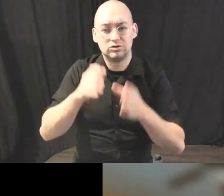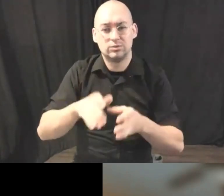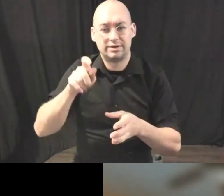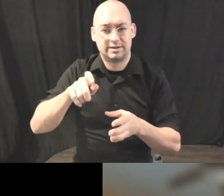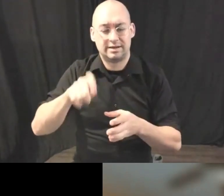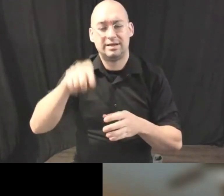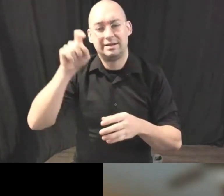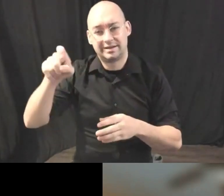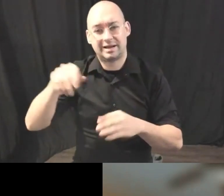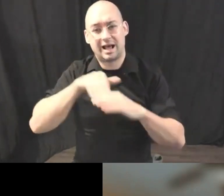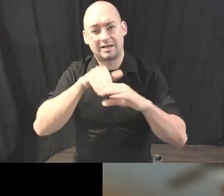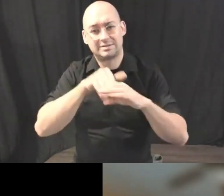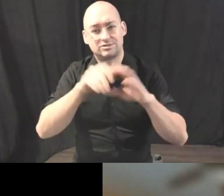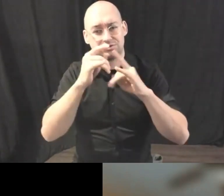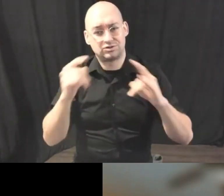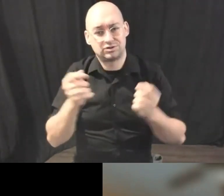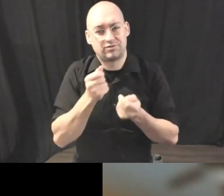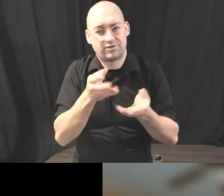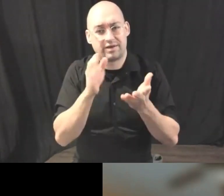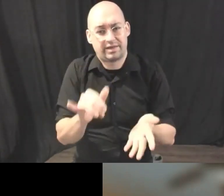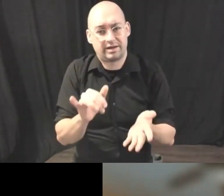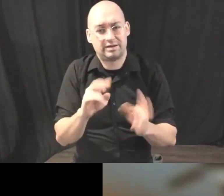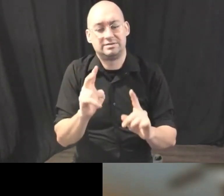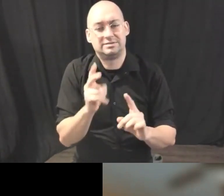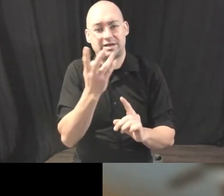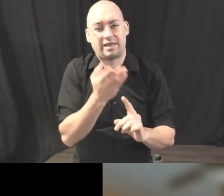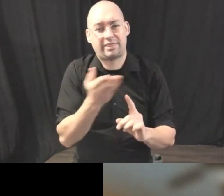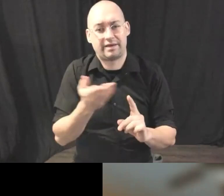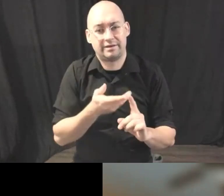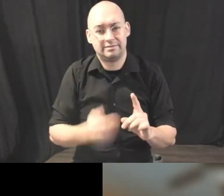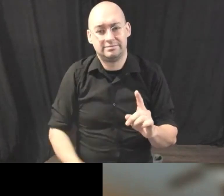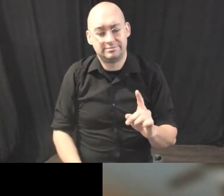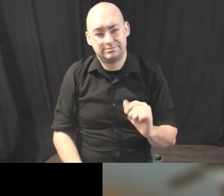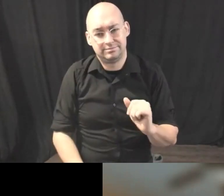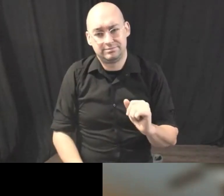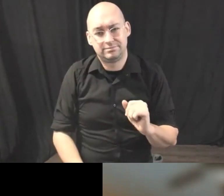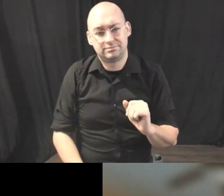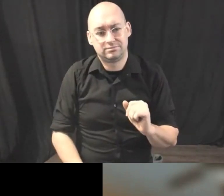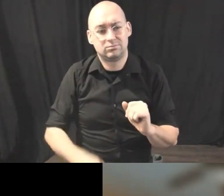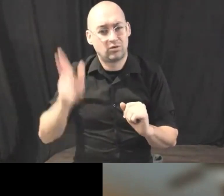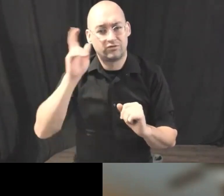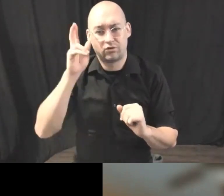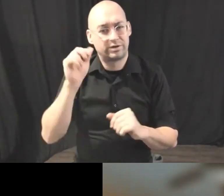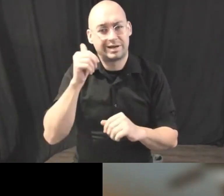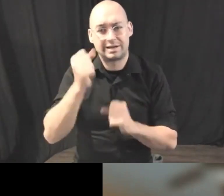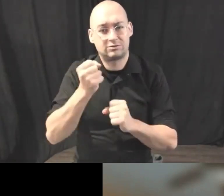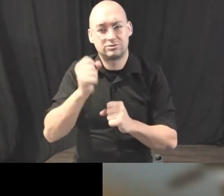to be able to provide that. The second thing that I'm hearing that has, again, been something we've heard for decades is that shelters are